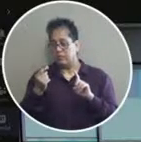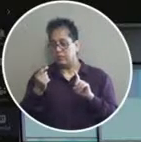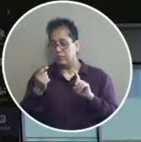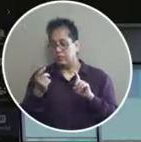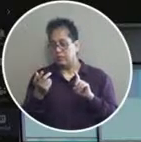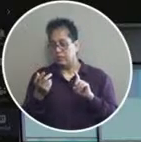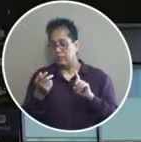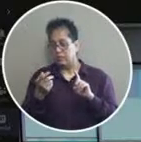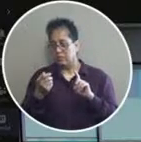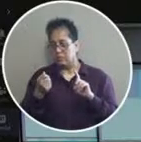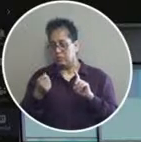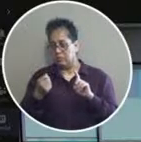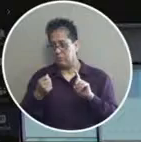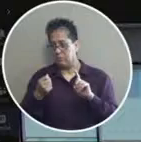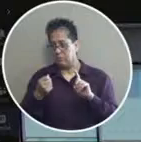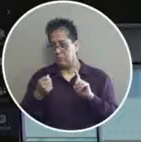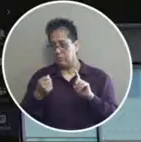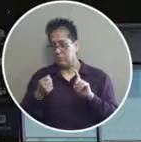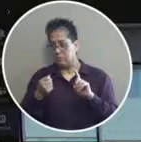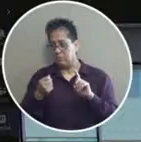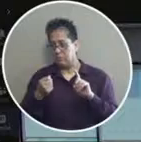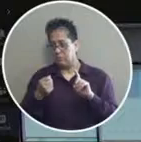so.